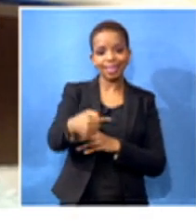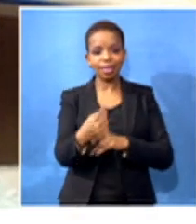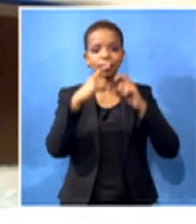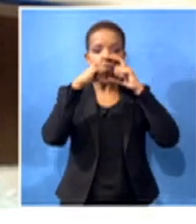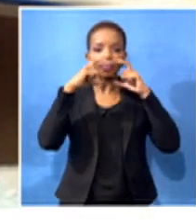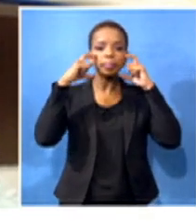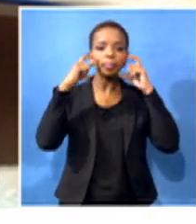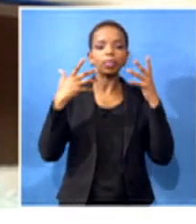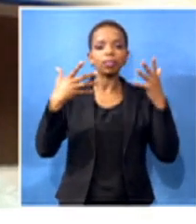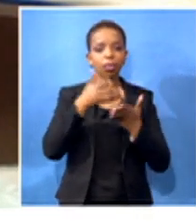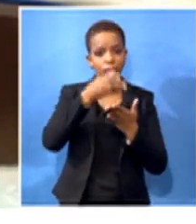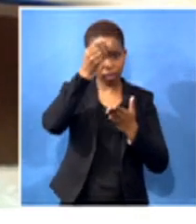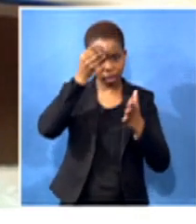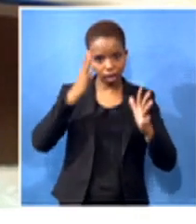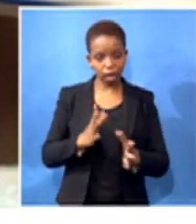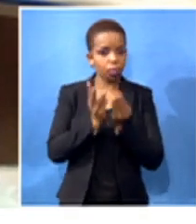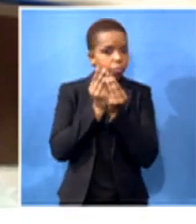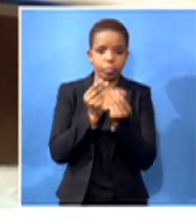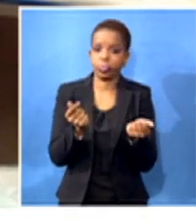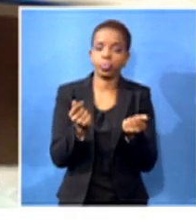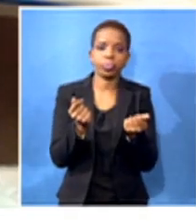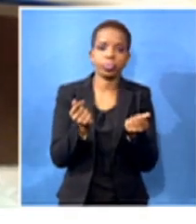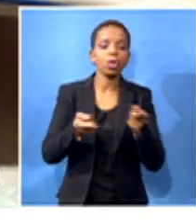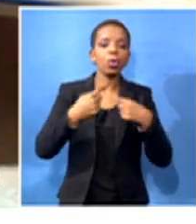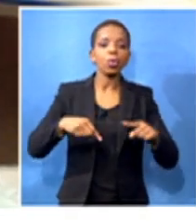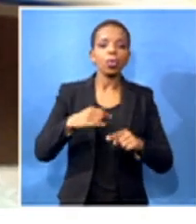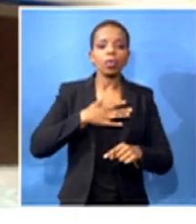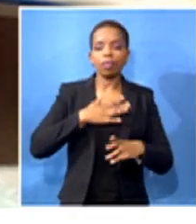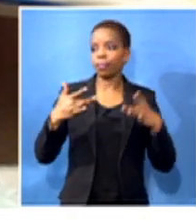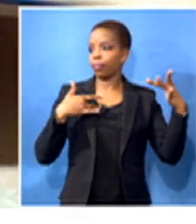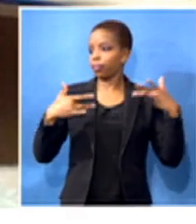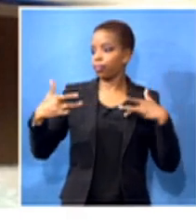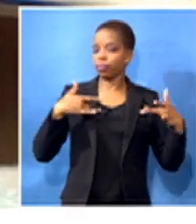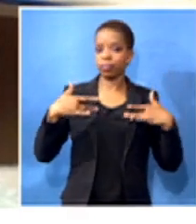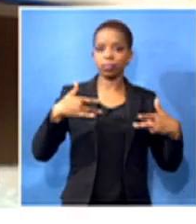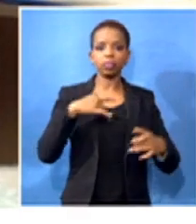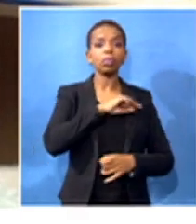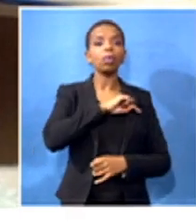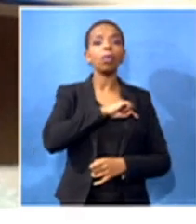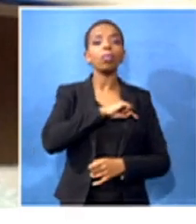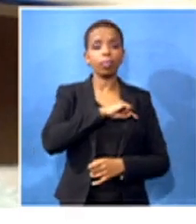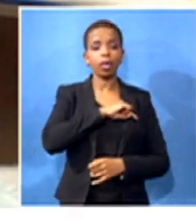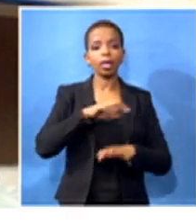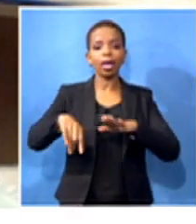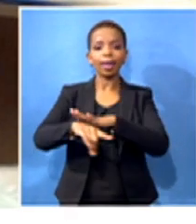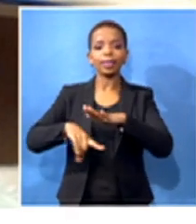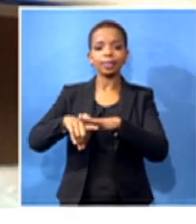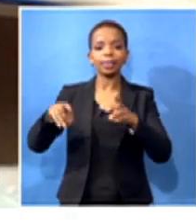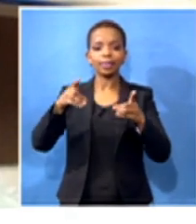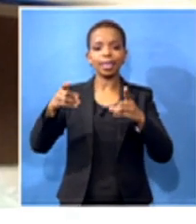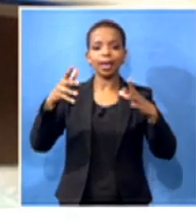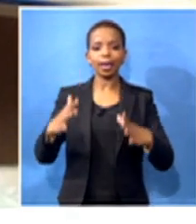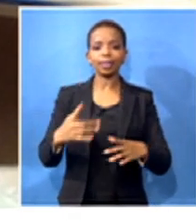learners that were missing. And we were quite concerned because the request from the three district directors was that we